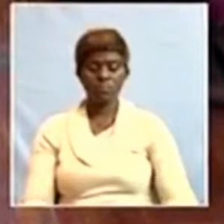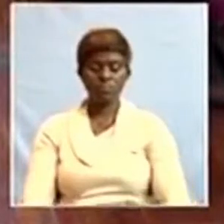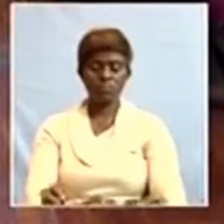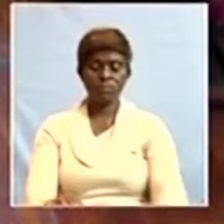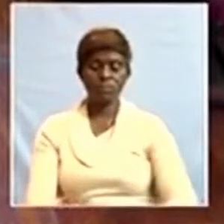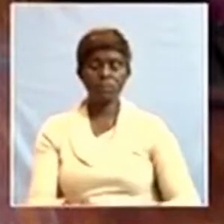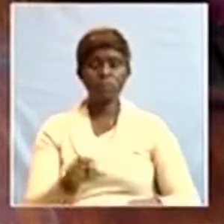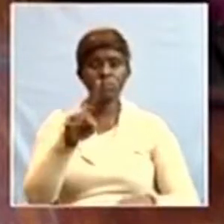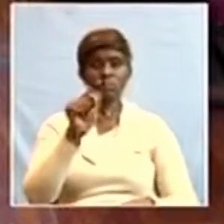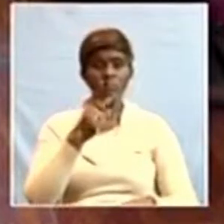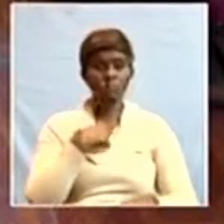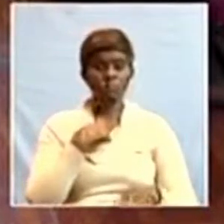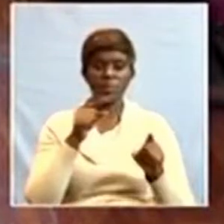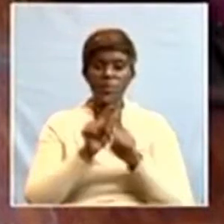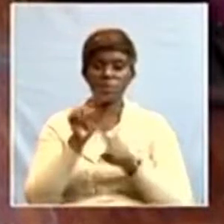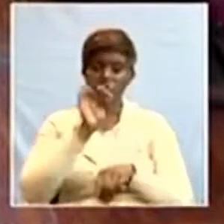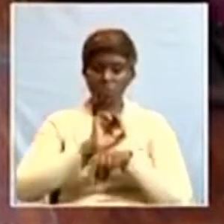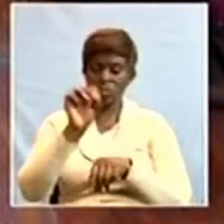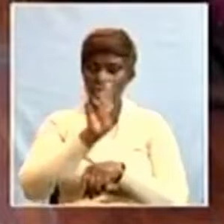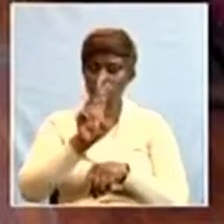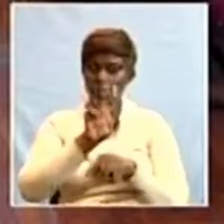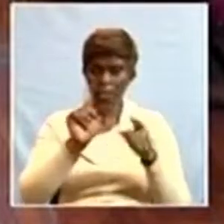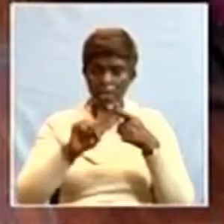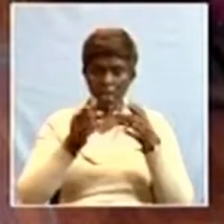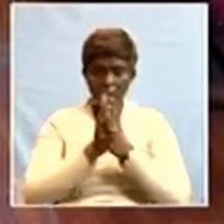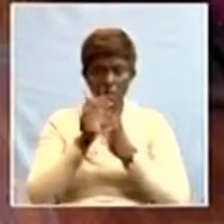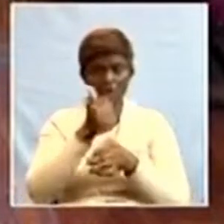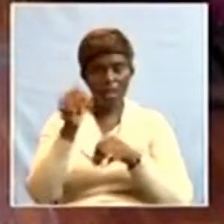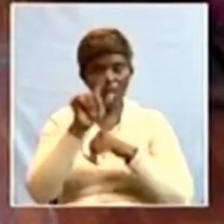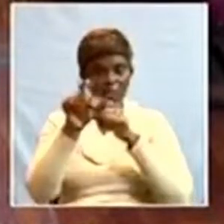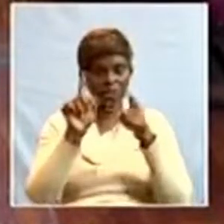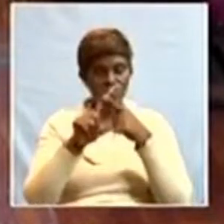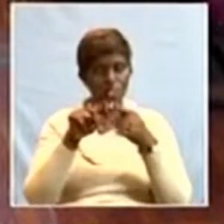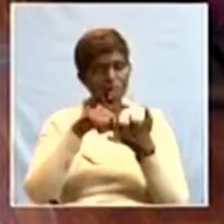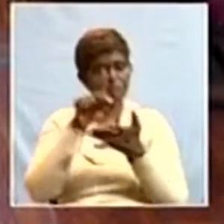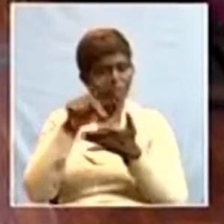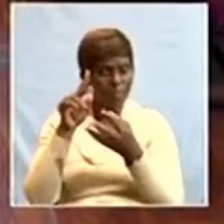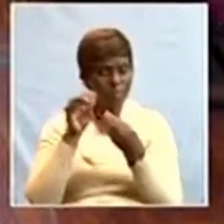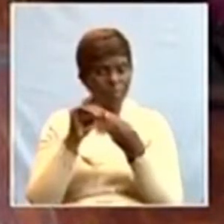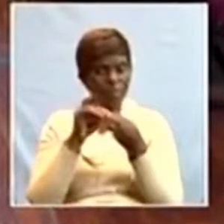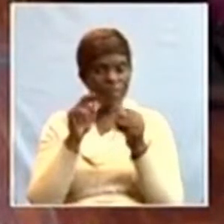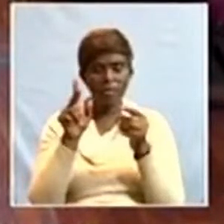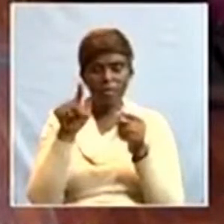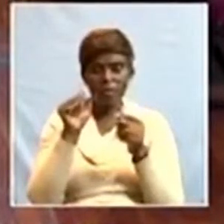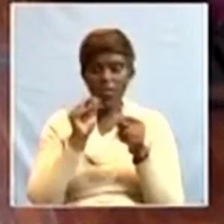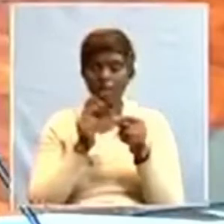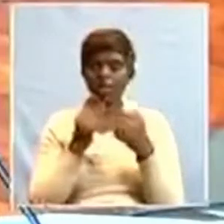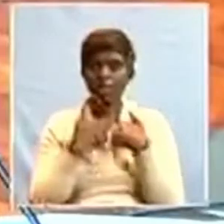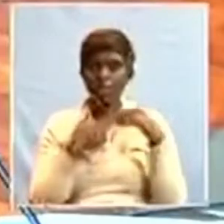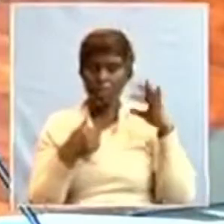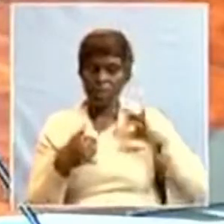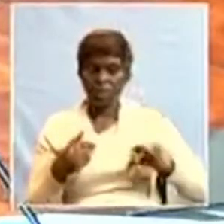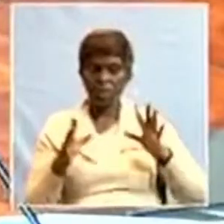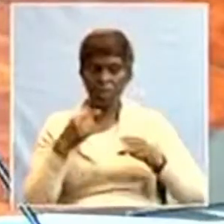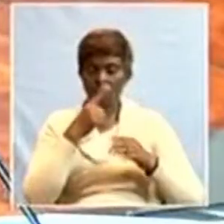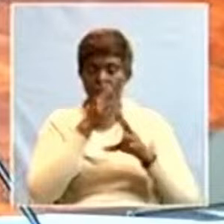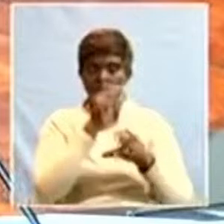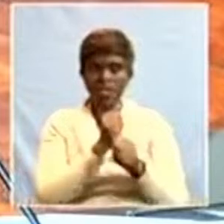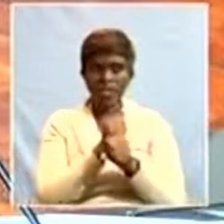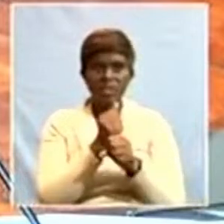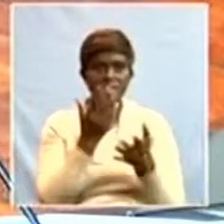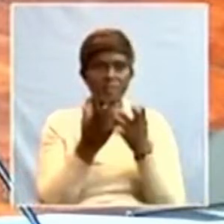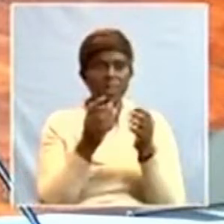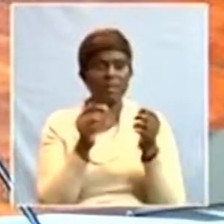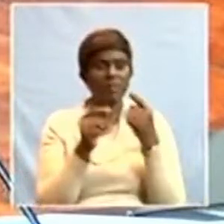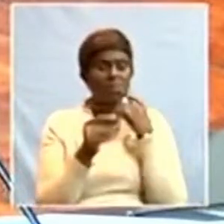Yes, maybe let me also use this opportunity to ask another question in relation to payments. PS, we have beneficiaries who would receive, maybe